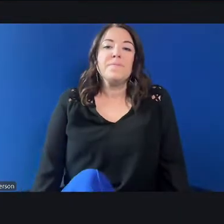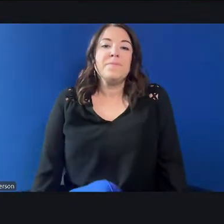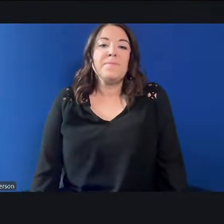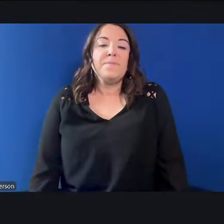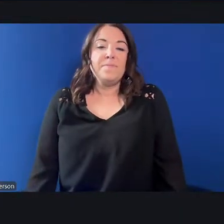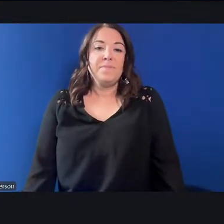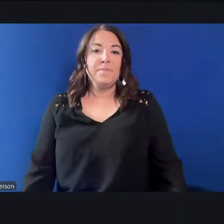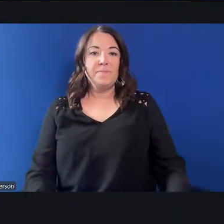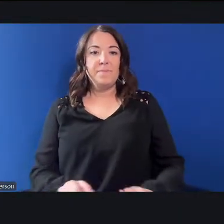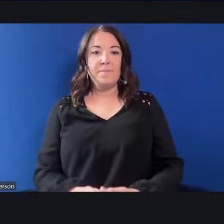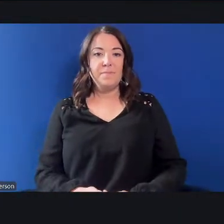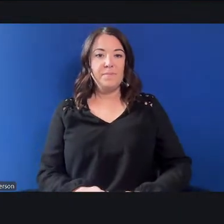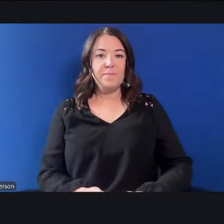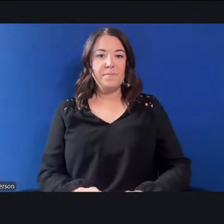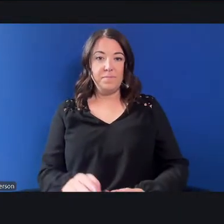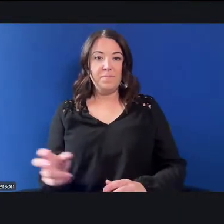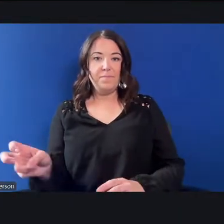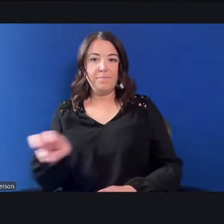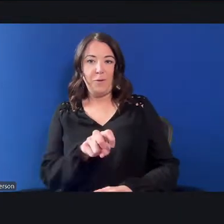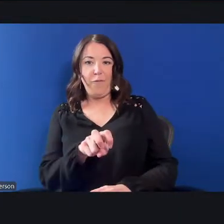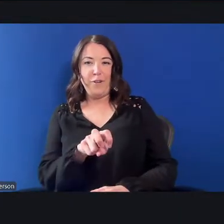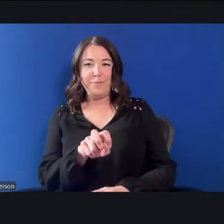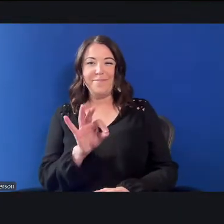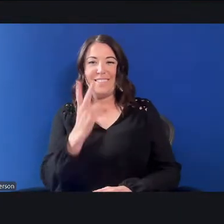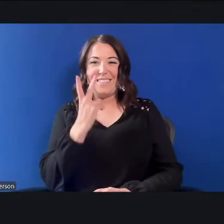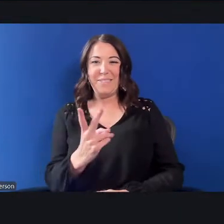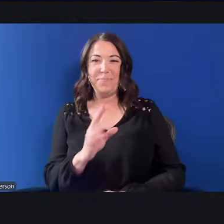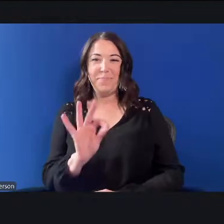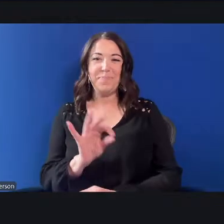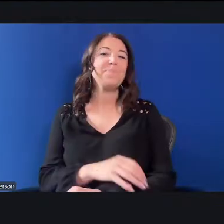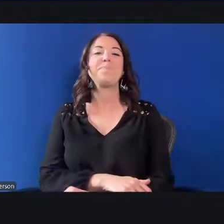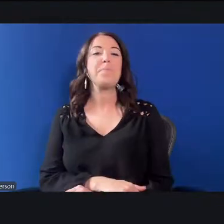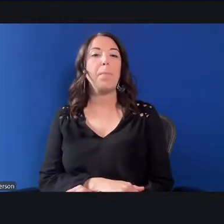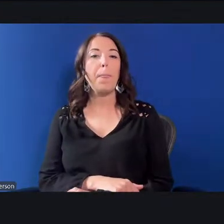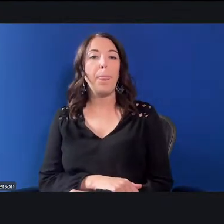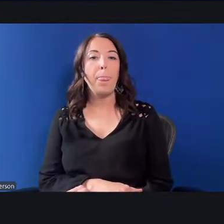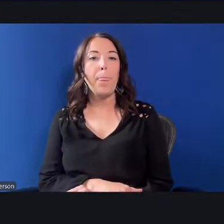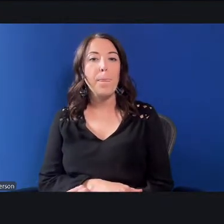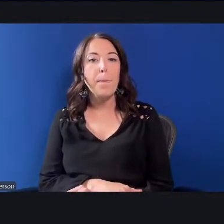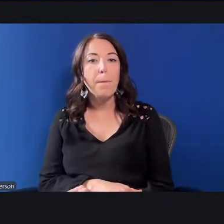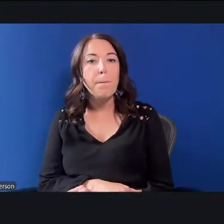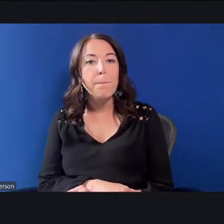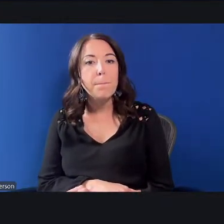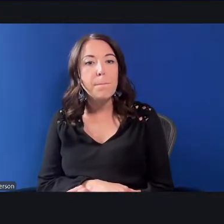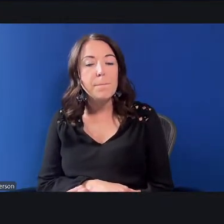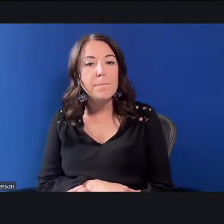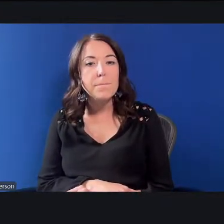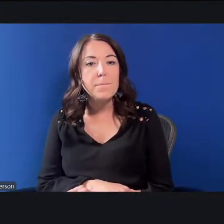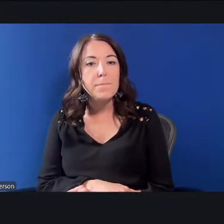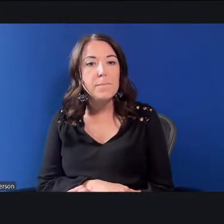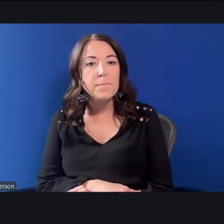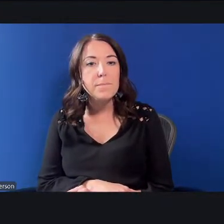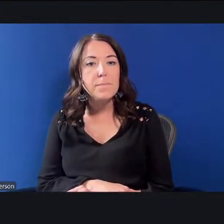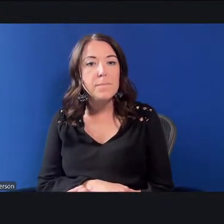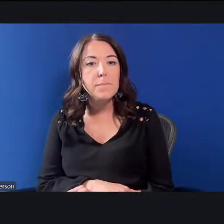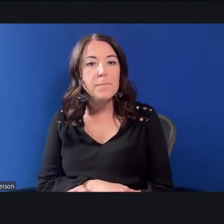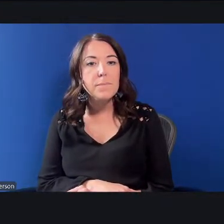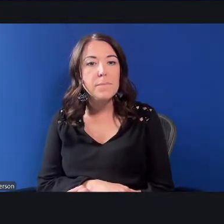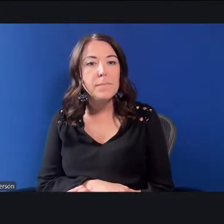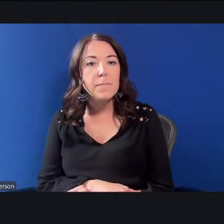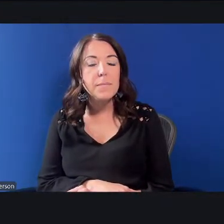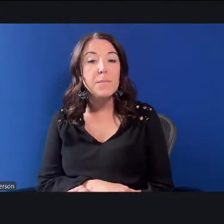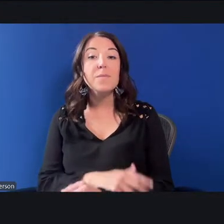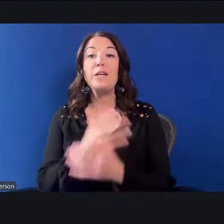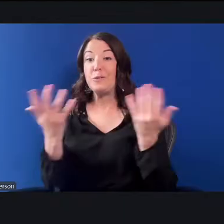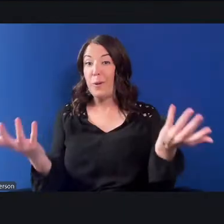Okay. Scoot over. Okay. I don't know. So on